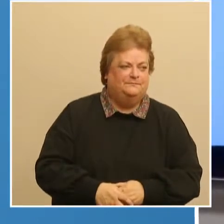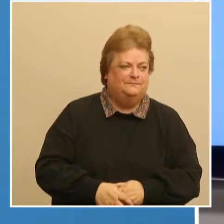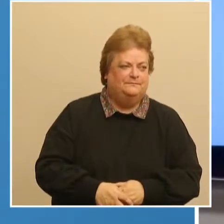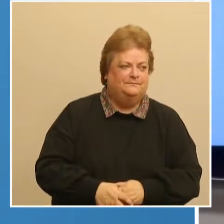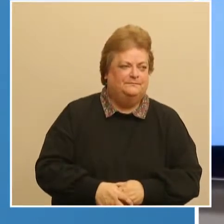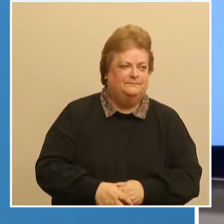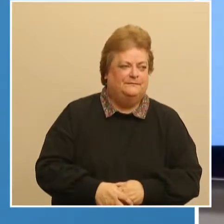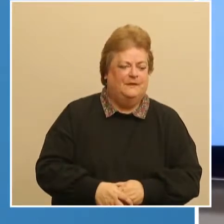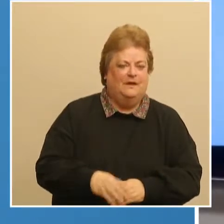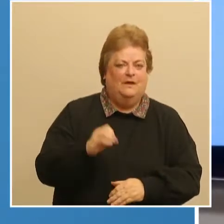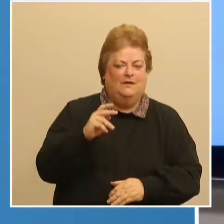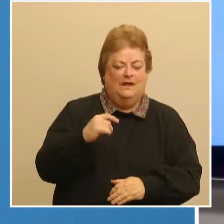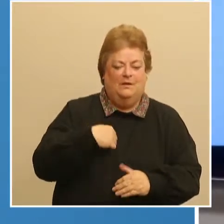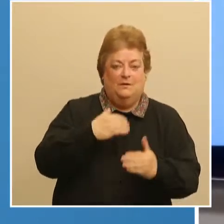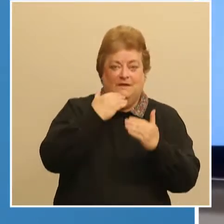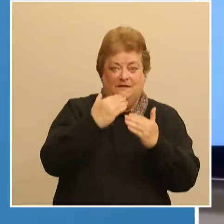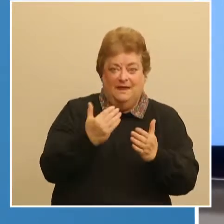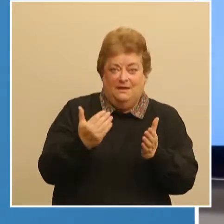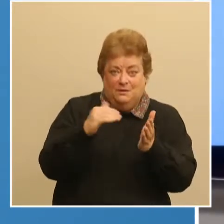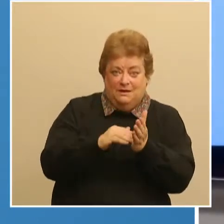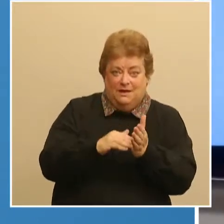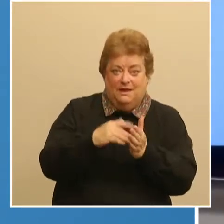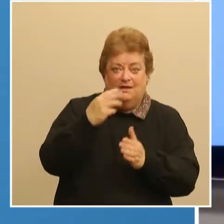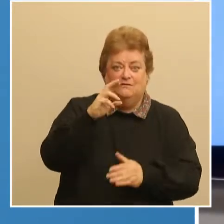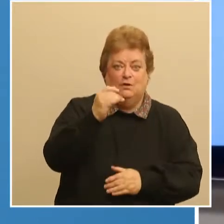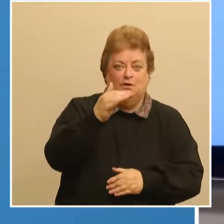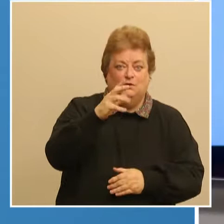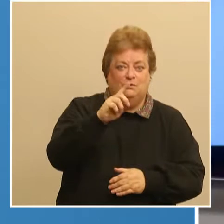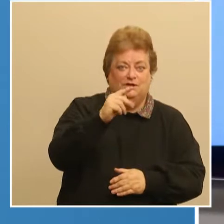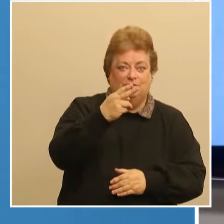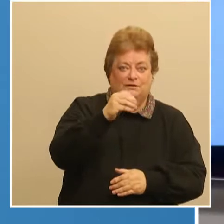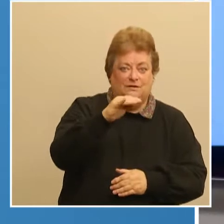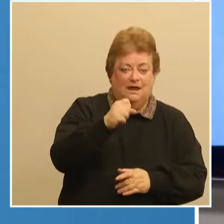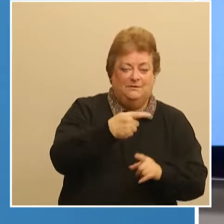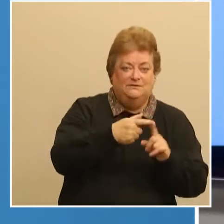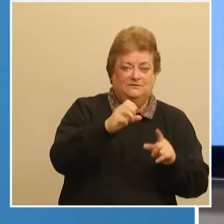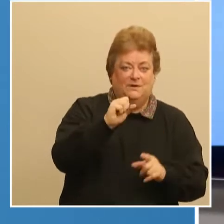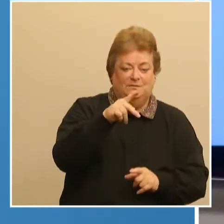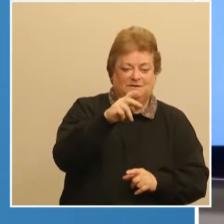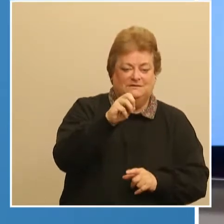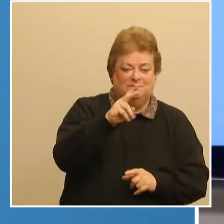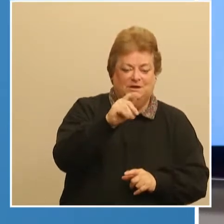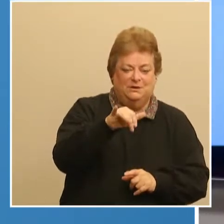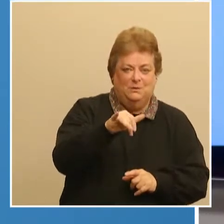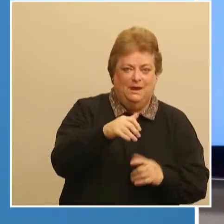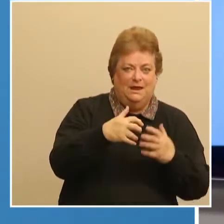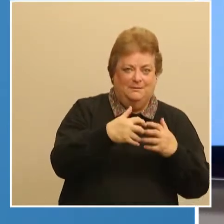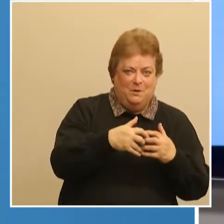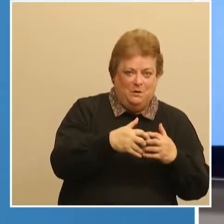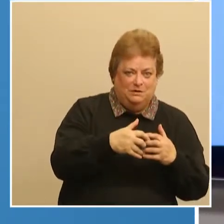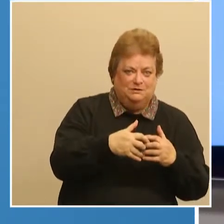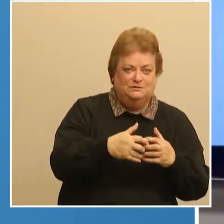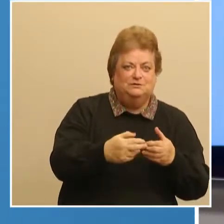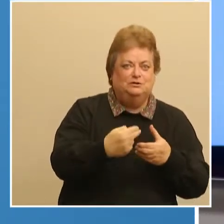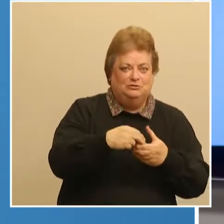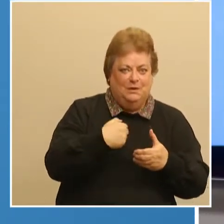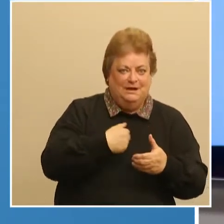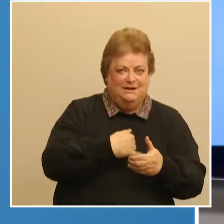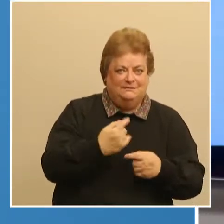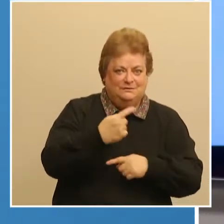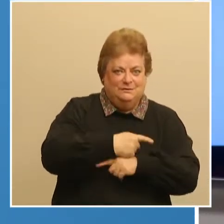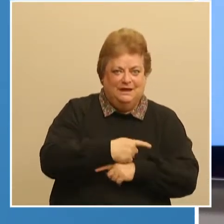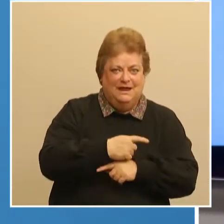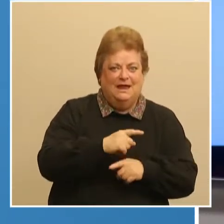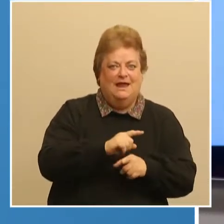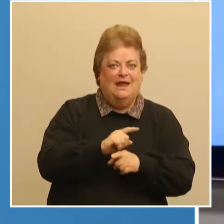All right, then, well, thank you once again to Richard Thomas and everyone at Speedway Motors for being with us today and in this pandemic as we